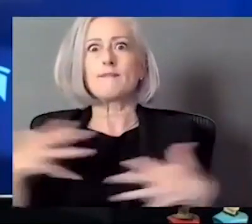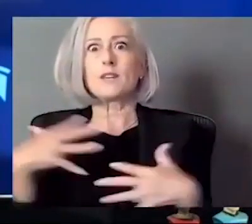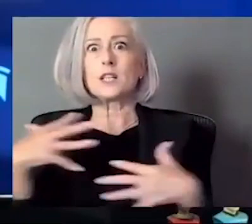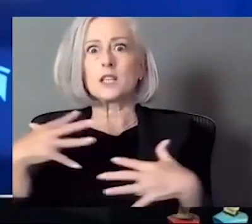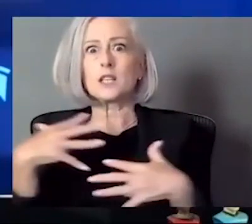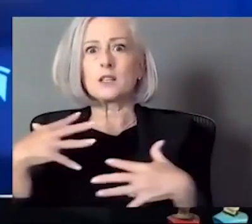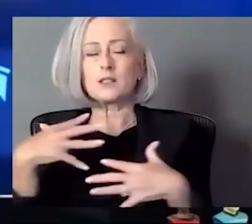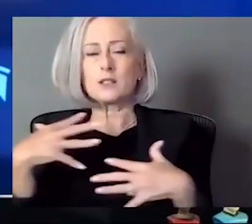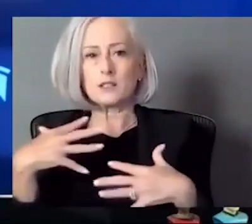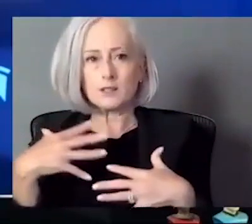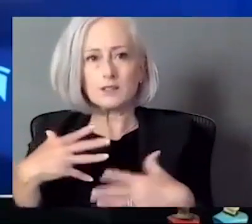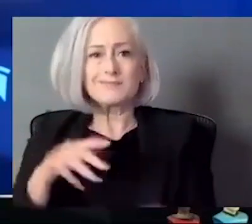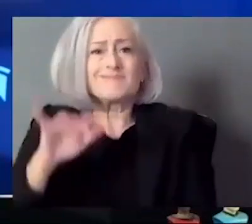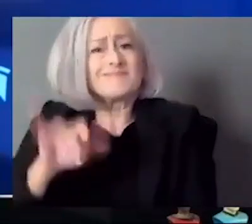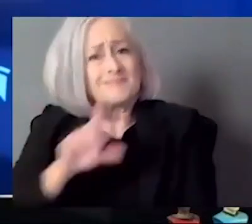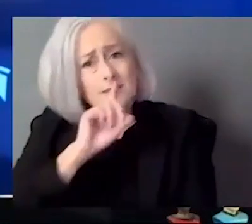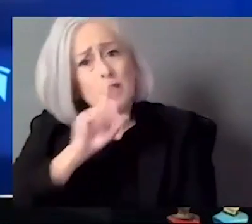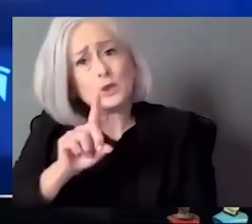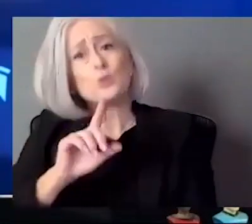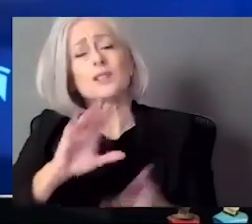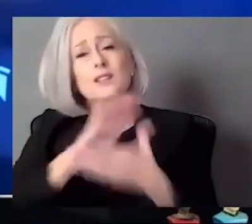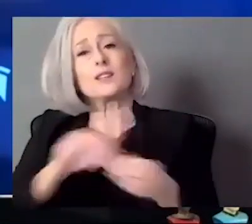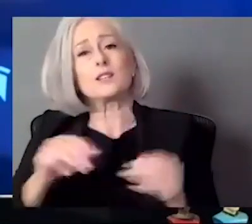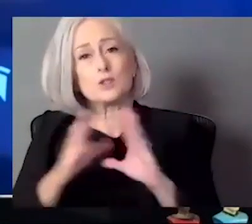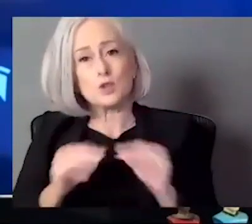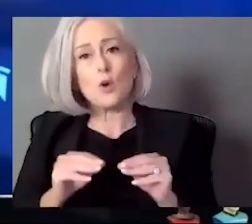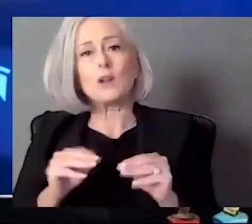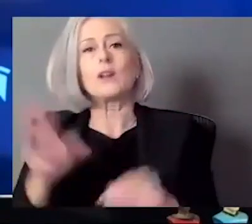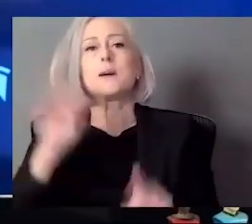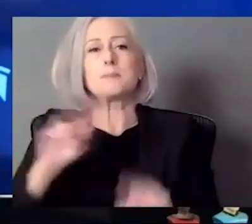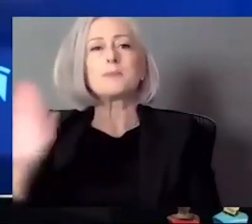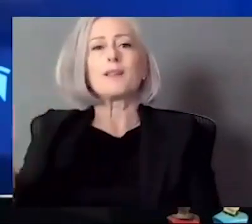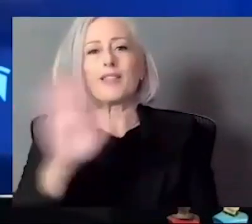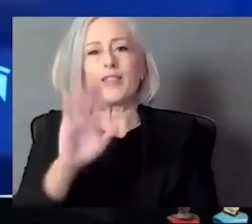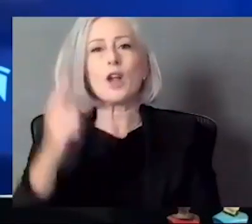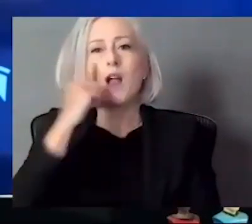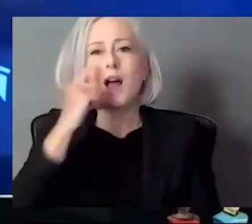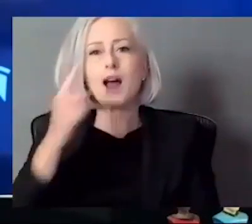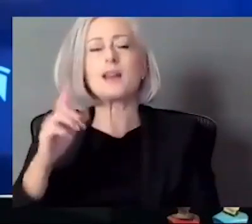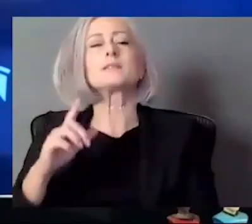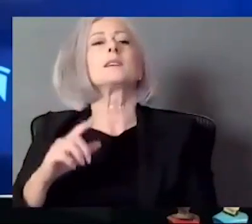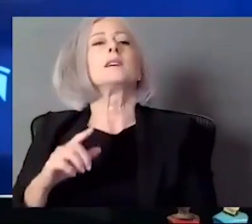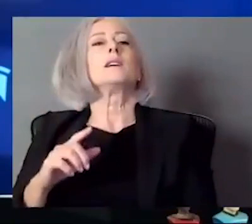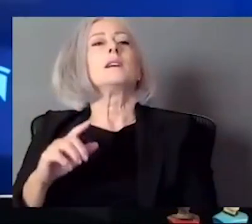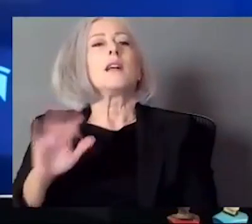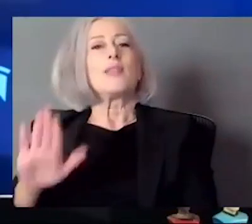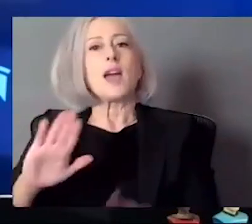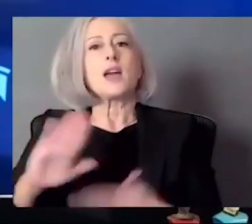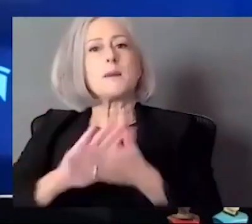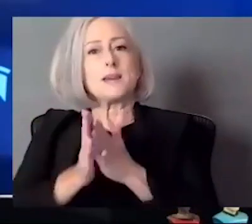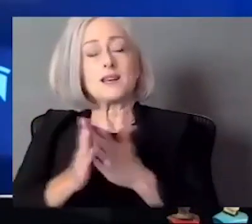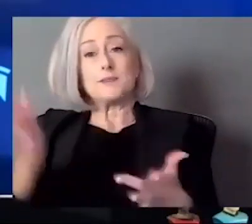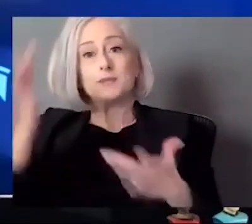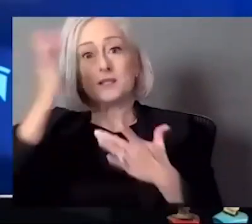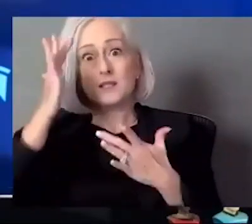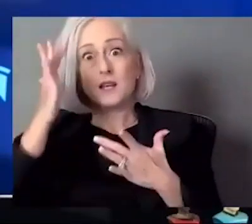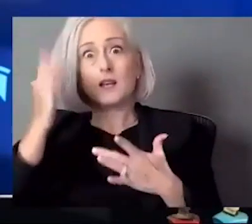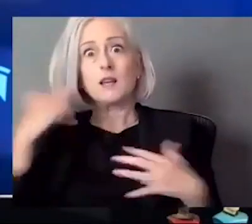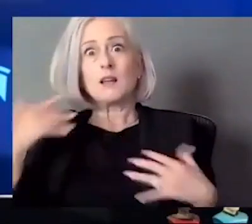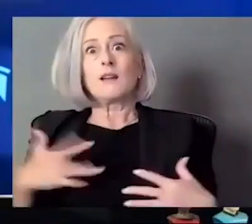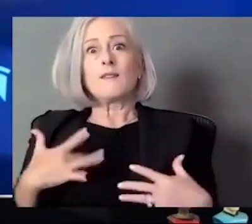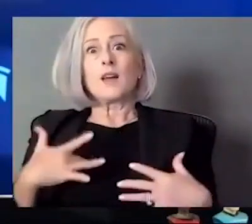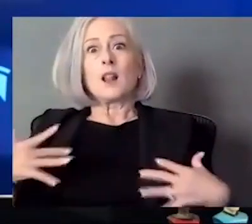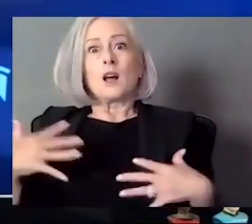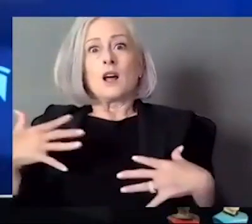the story, is the fear in people's eyes when they get sick with COVID-19. I will never forget the fear in her eye. Yeah. And, fortunately she